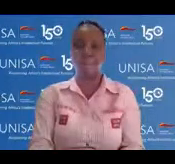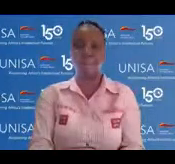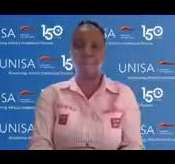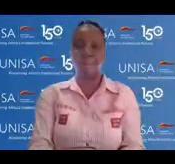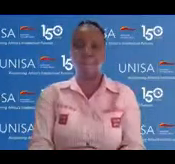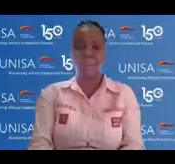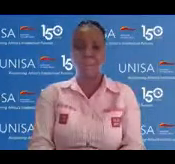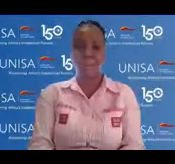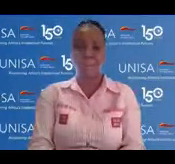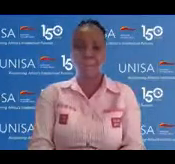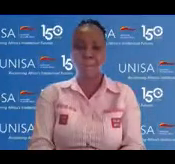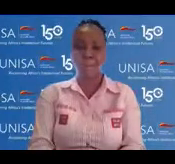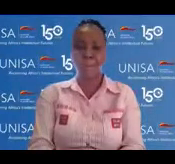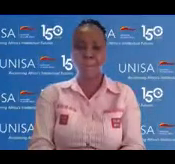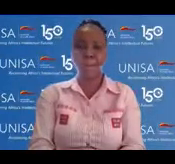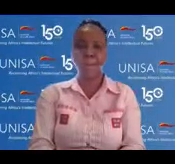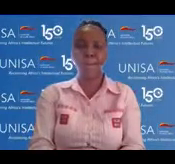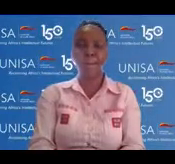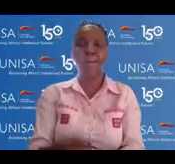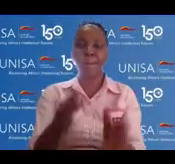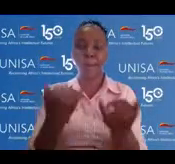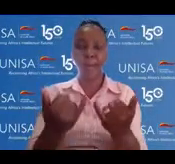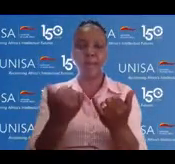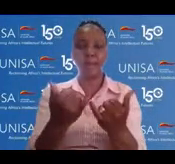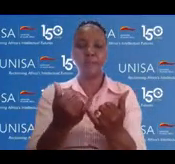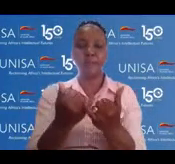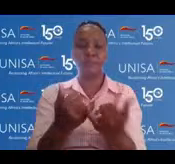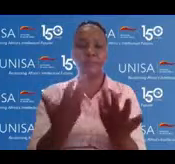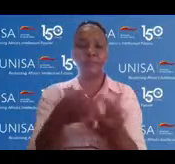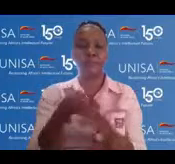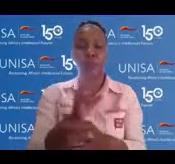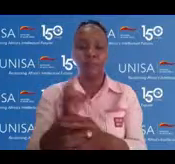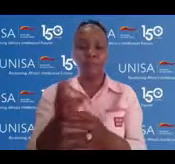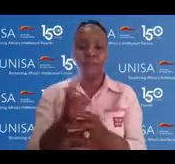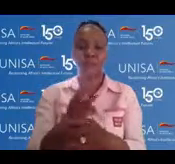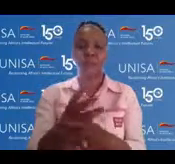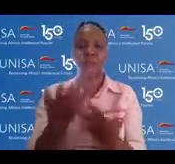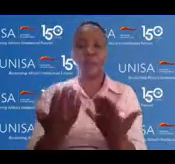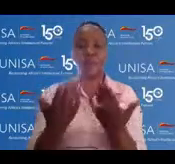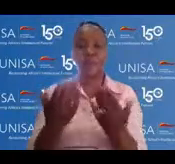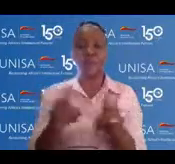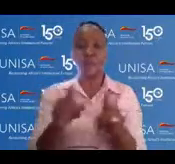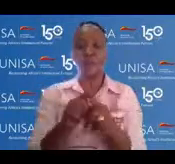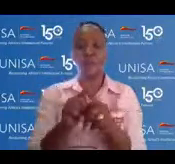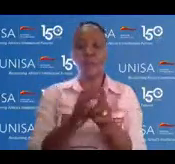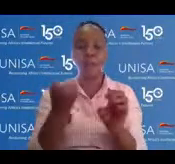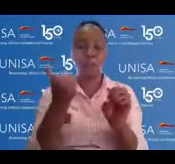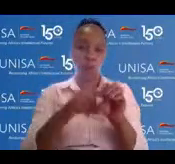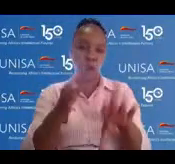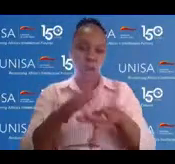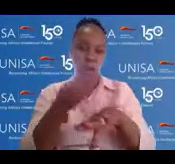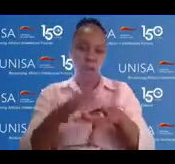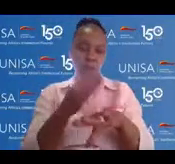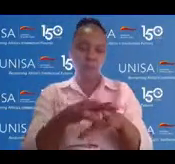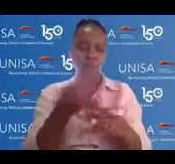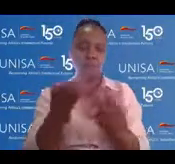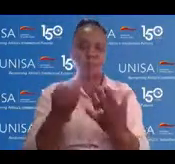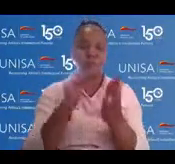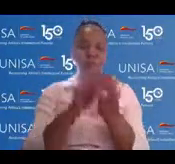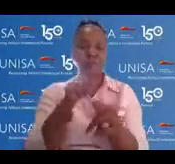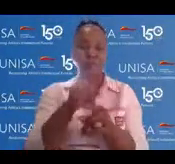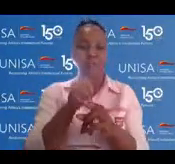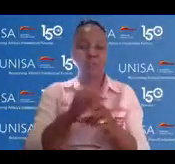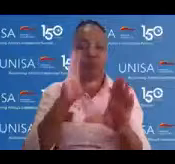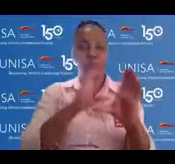Right, then let me go to the browser. So like Lindiwe showed you guys, if you've joined late, we'll just post this in the chat as well. We've got